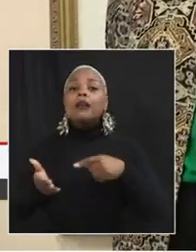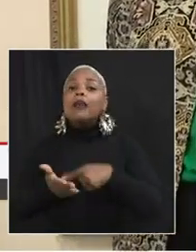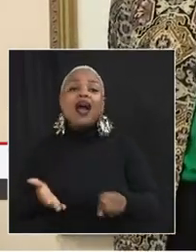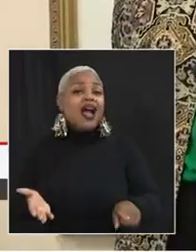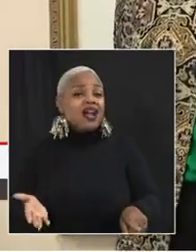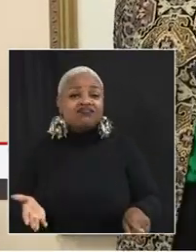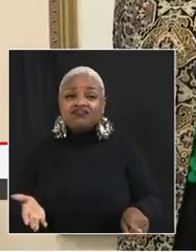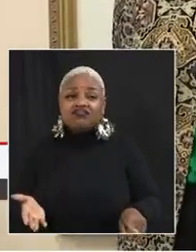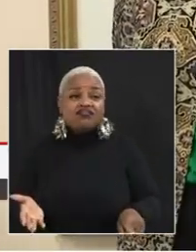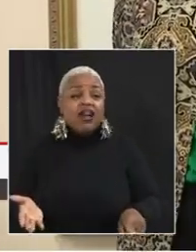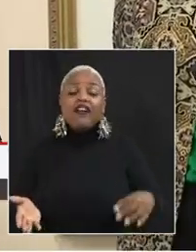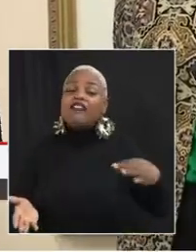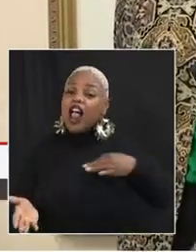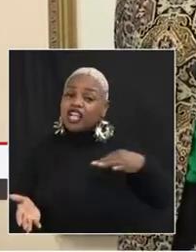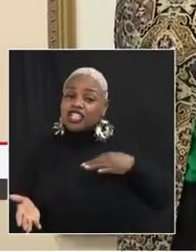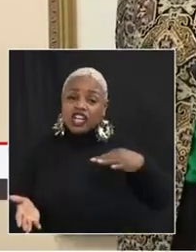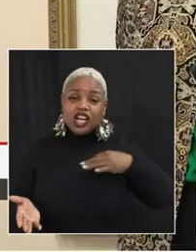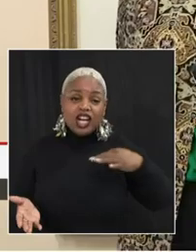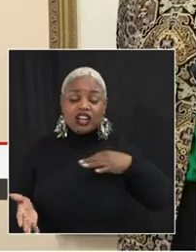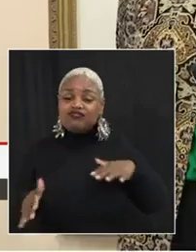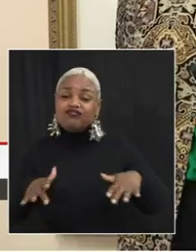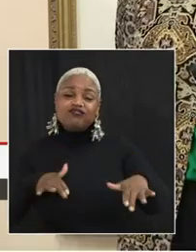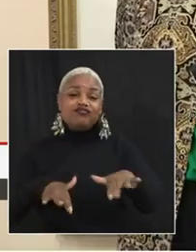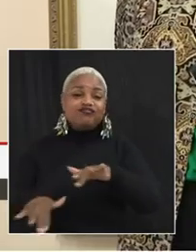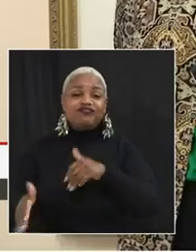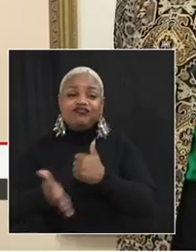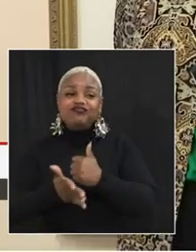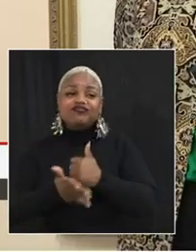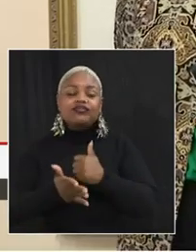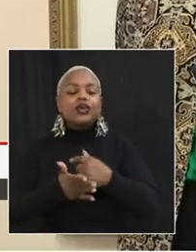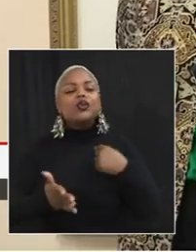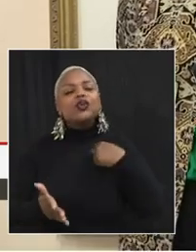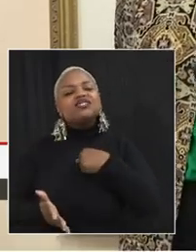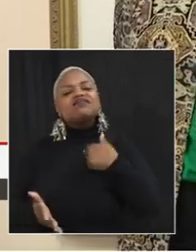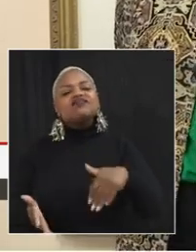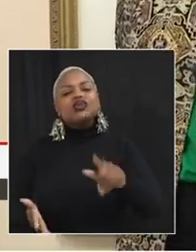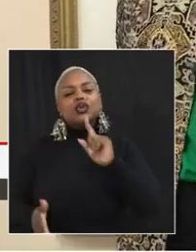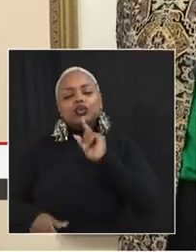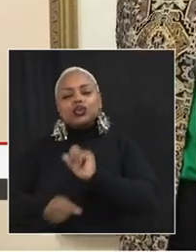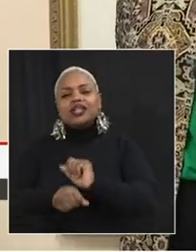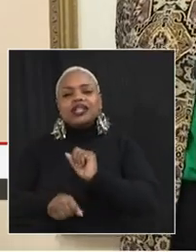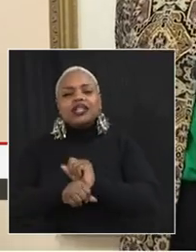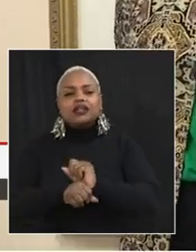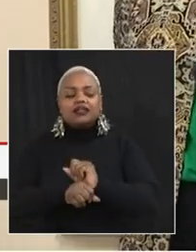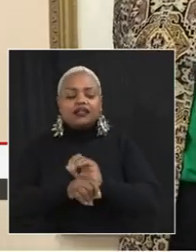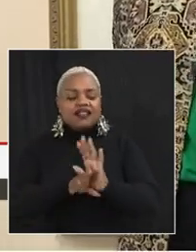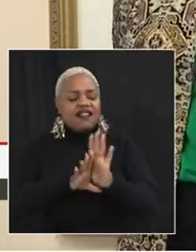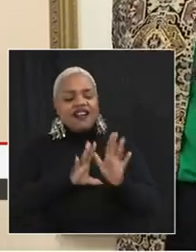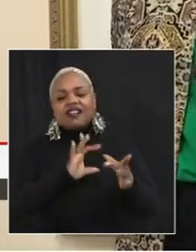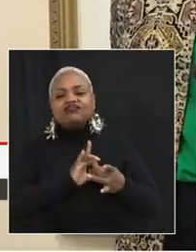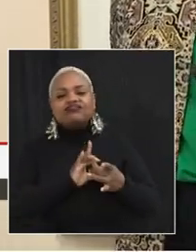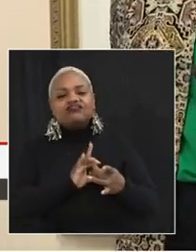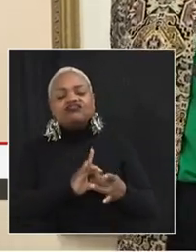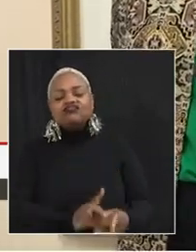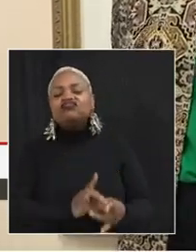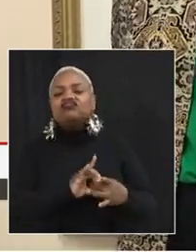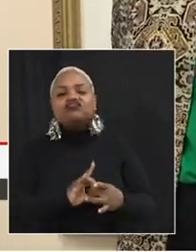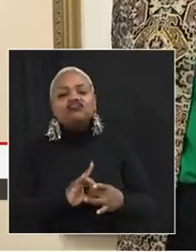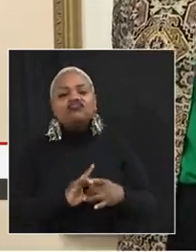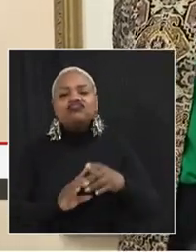not paid, but we bonded, and we stayed until